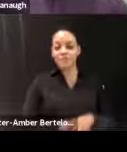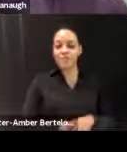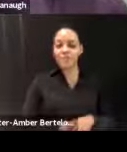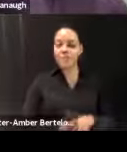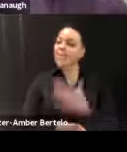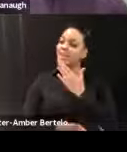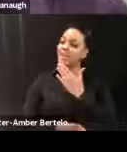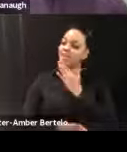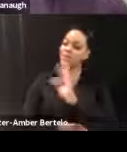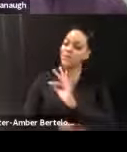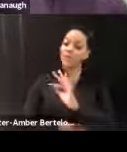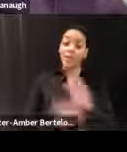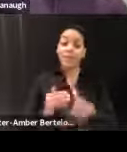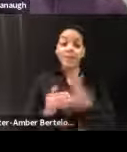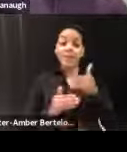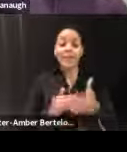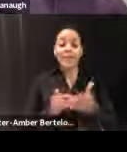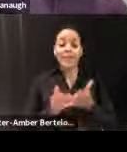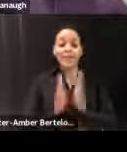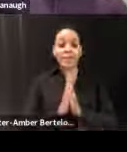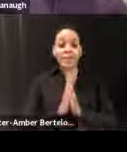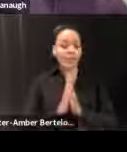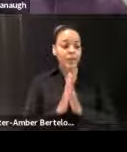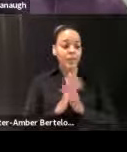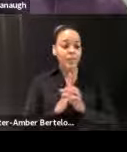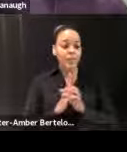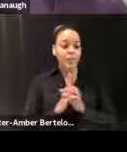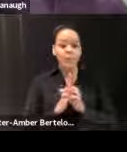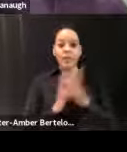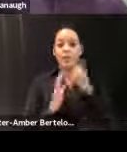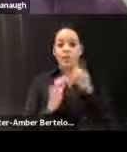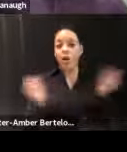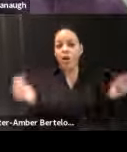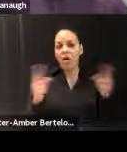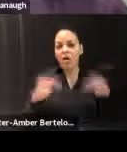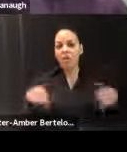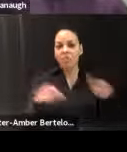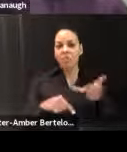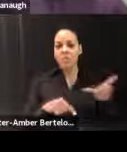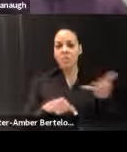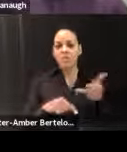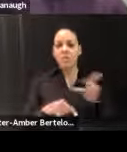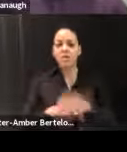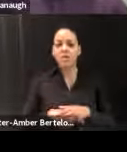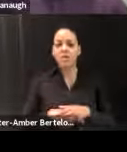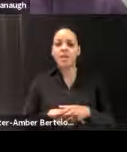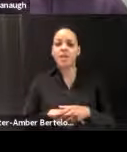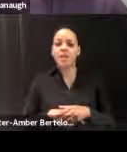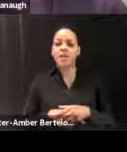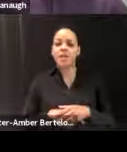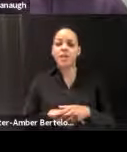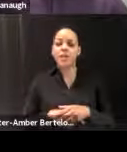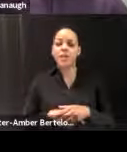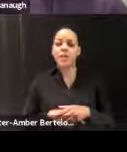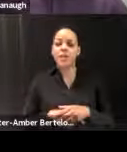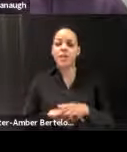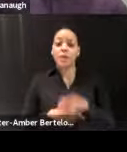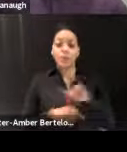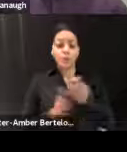The next question will be for all of you, really. How did you move from a space of